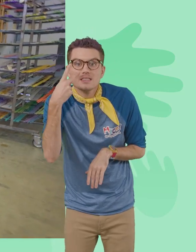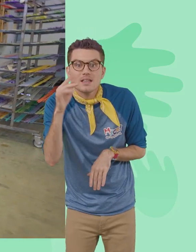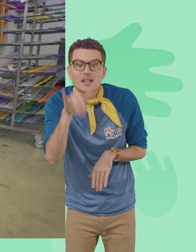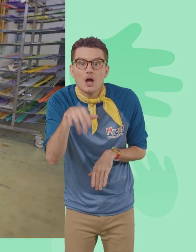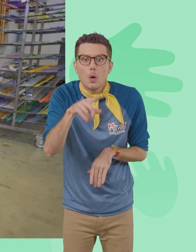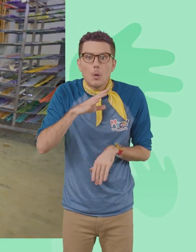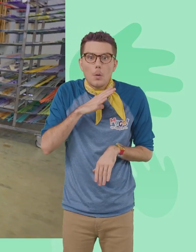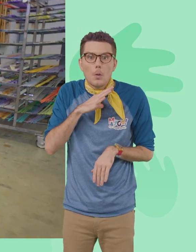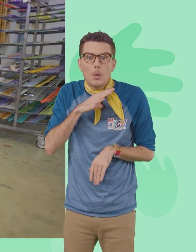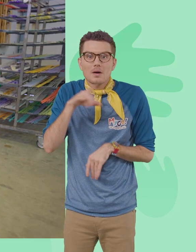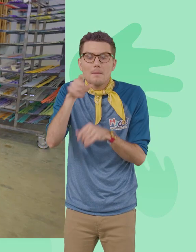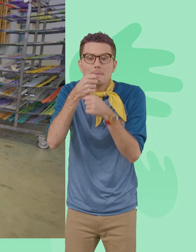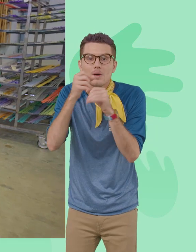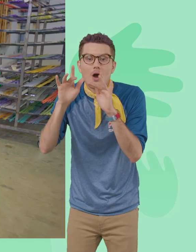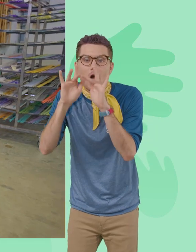how they made that heart.